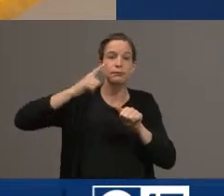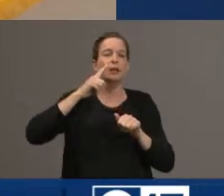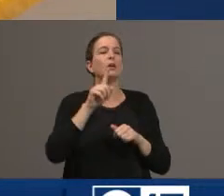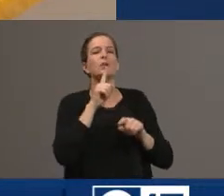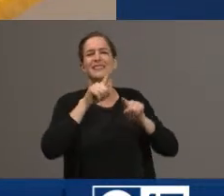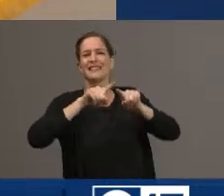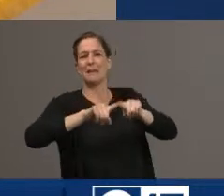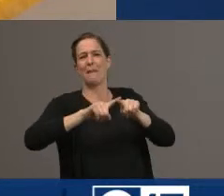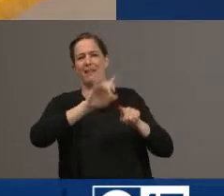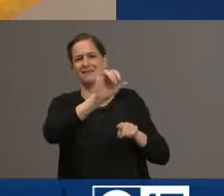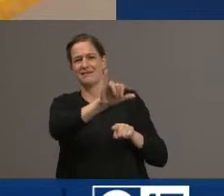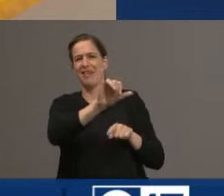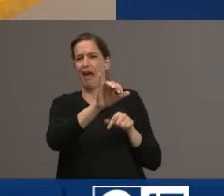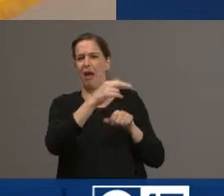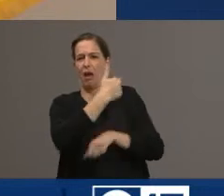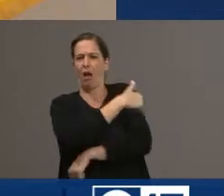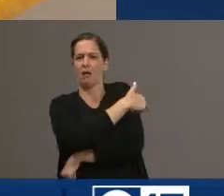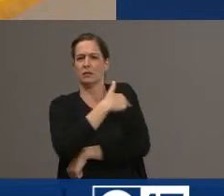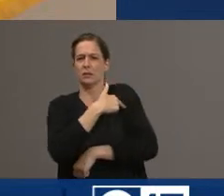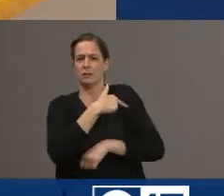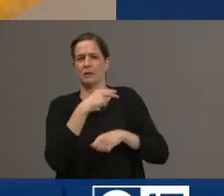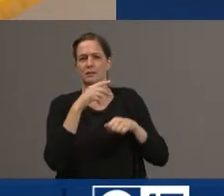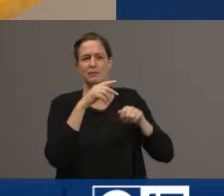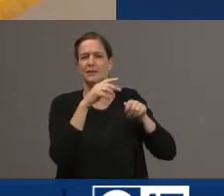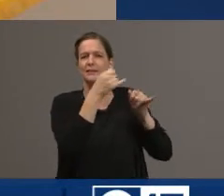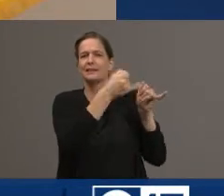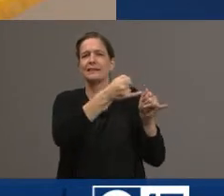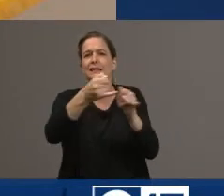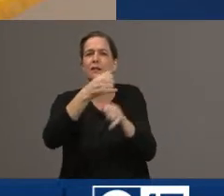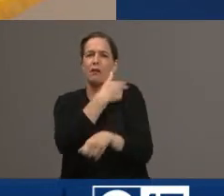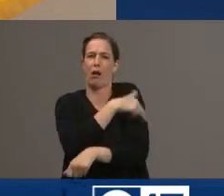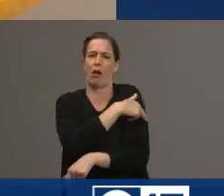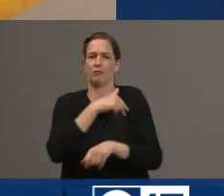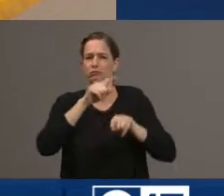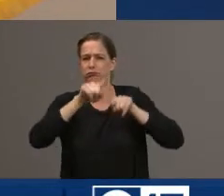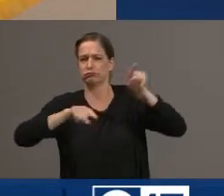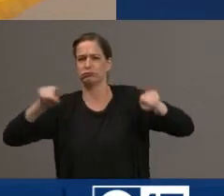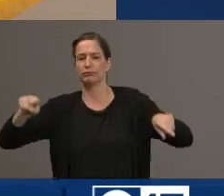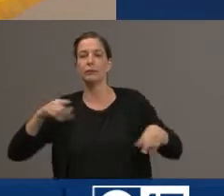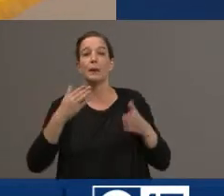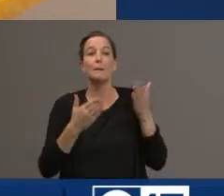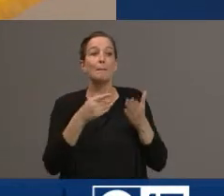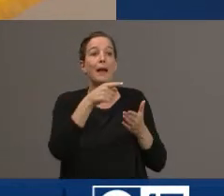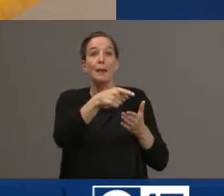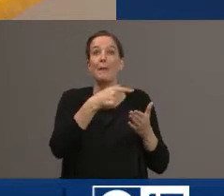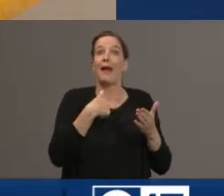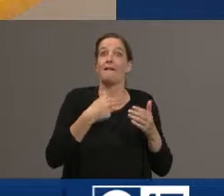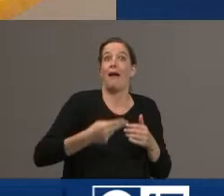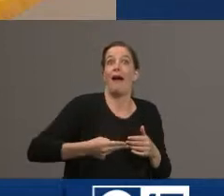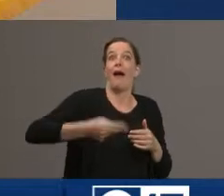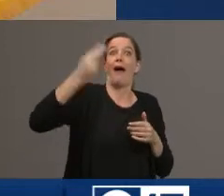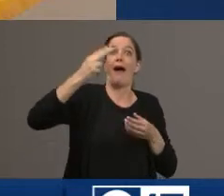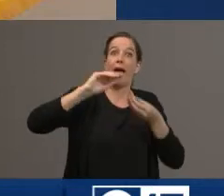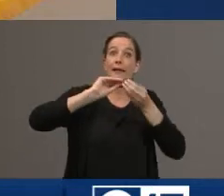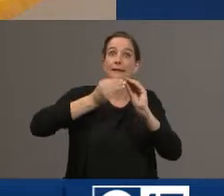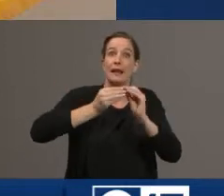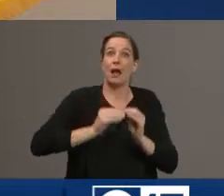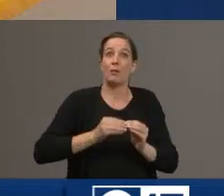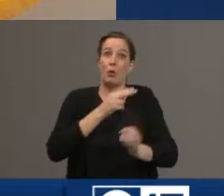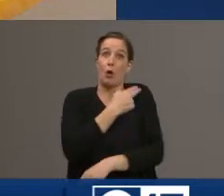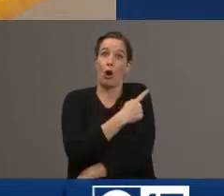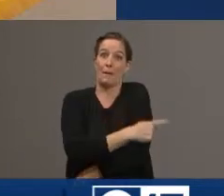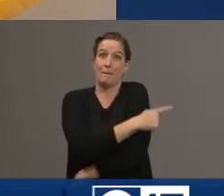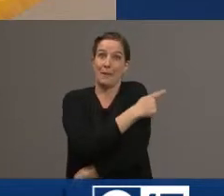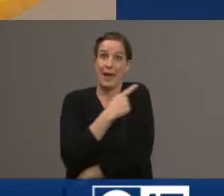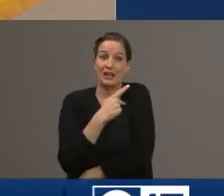that hospital. If a hospital had a high number of really high acuity patients, it could be the staffing that could result